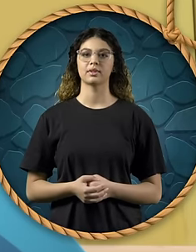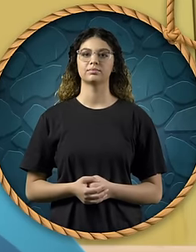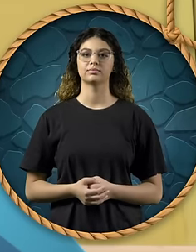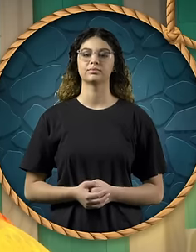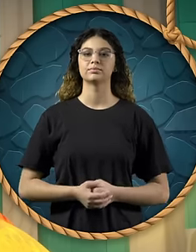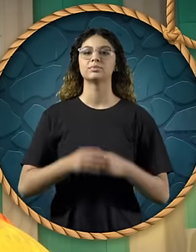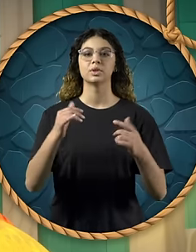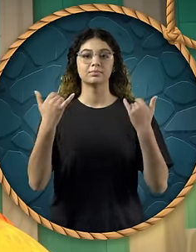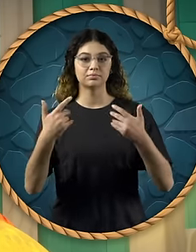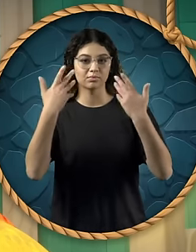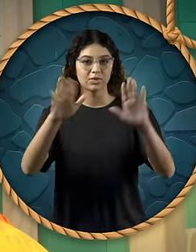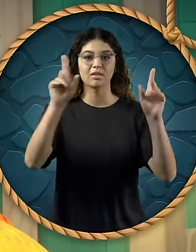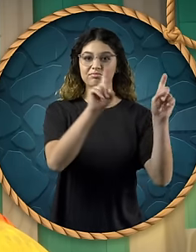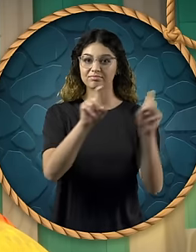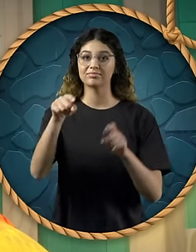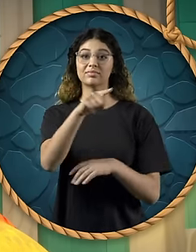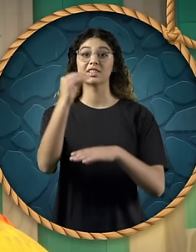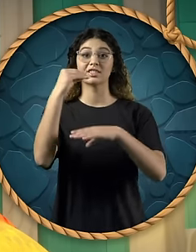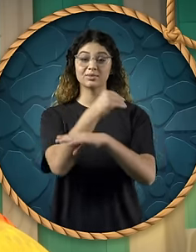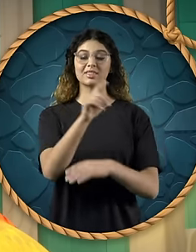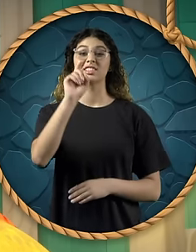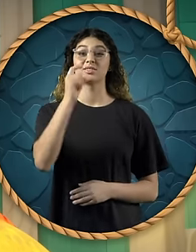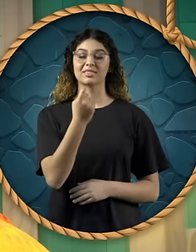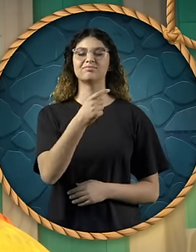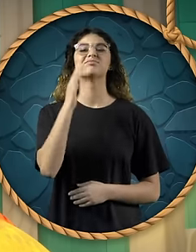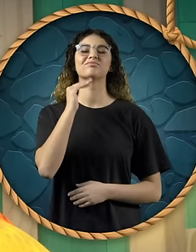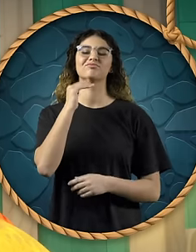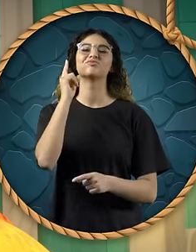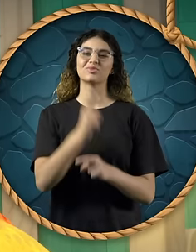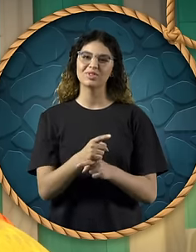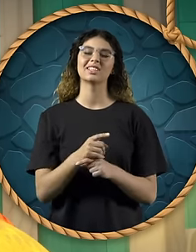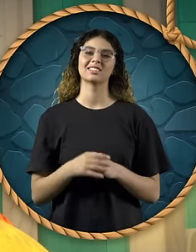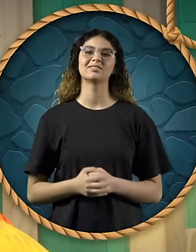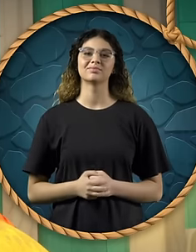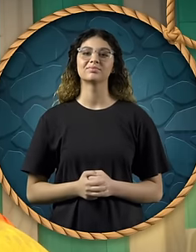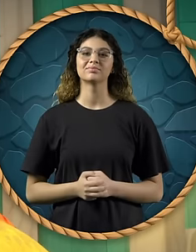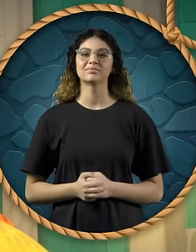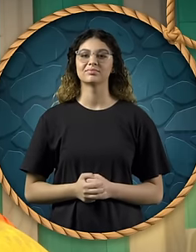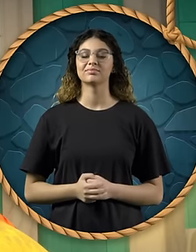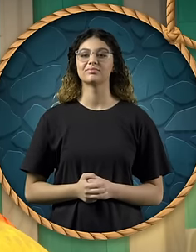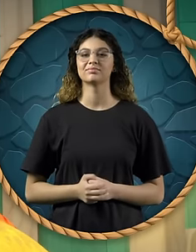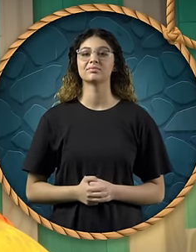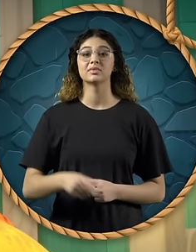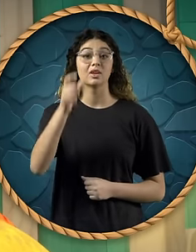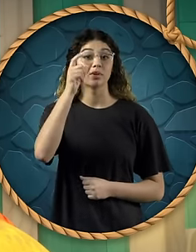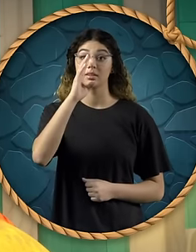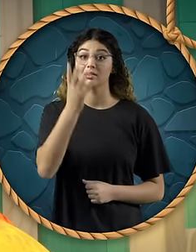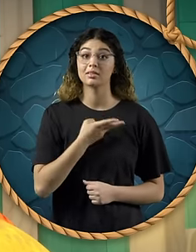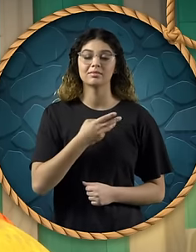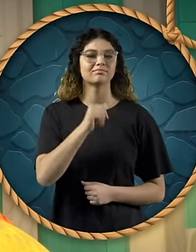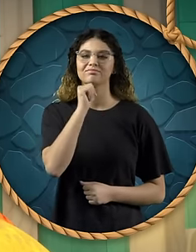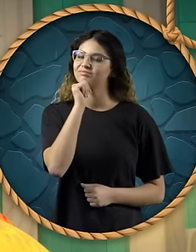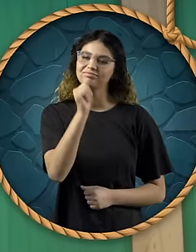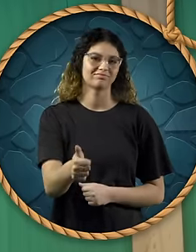Well, we've done all the tests, and according to our dino diagnosis, Min is absolutely right. Luna hasn't been